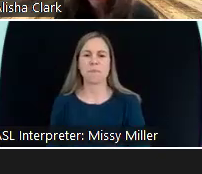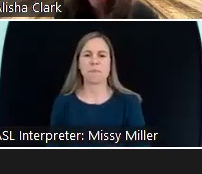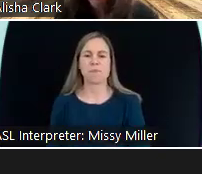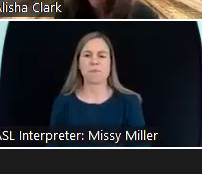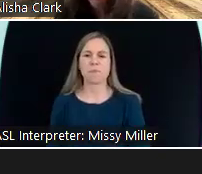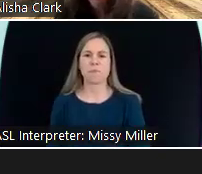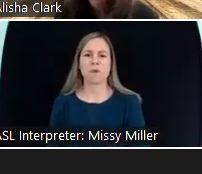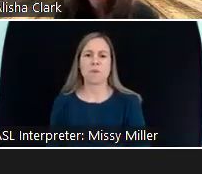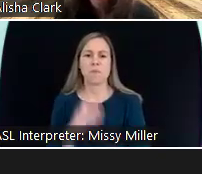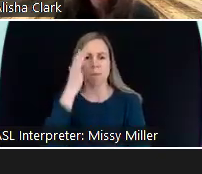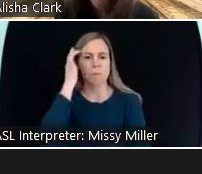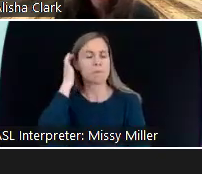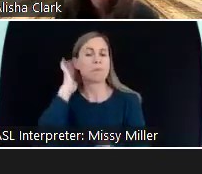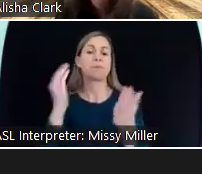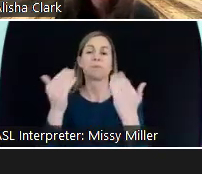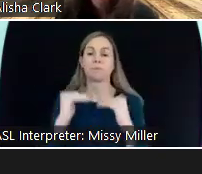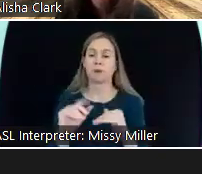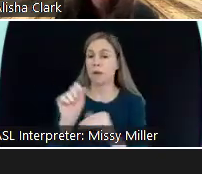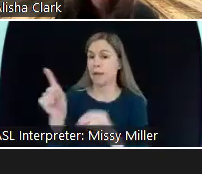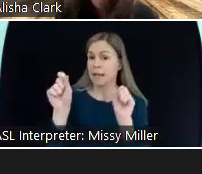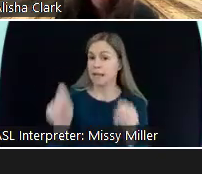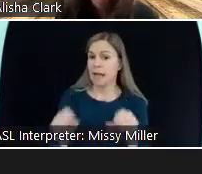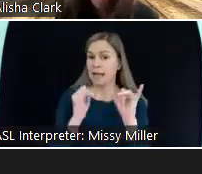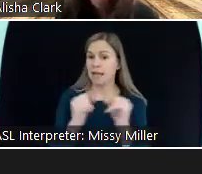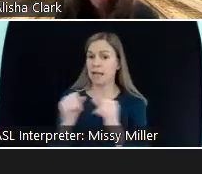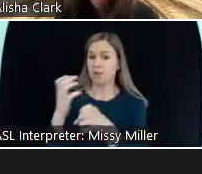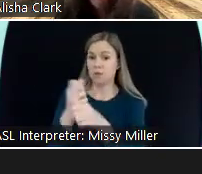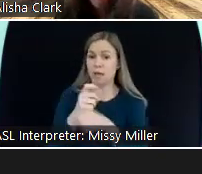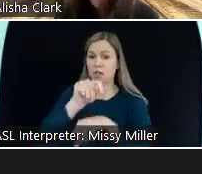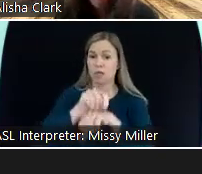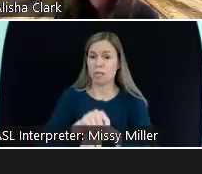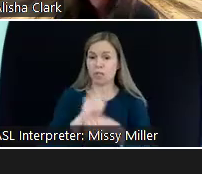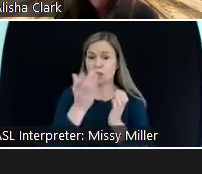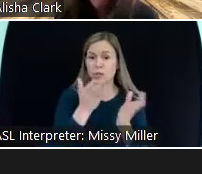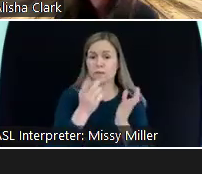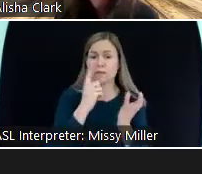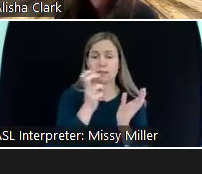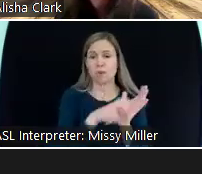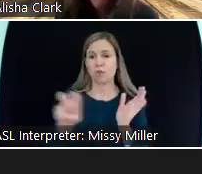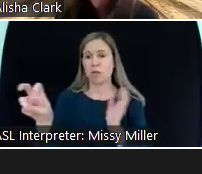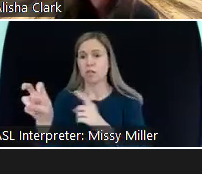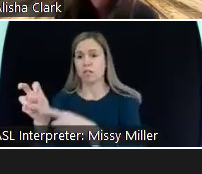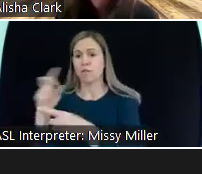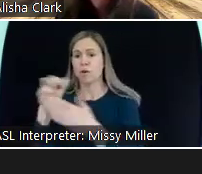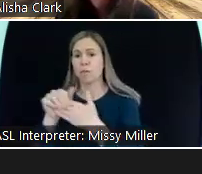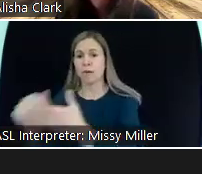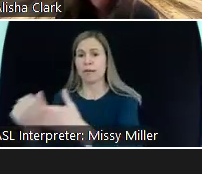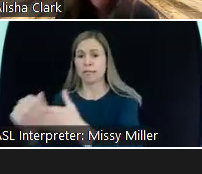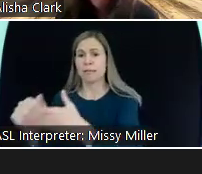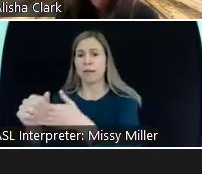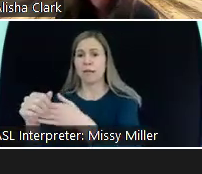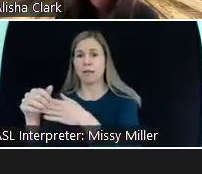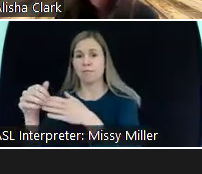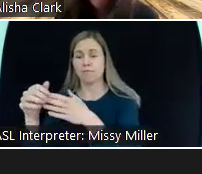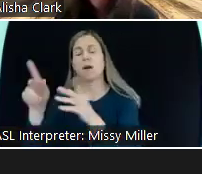This question is, can an individual receiving traditional services transition to participant-directed services, or is there a